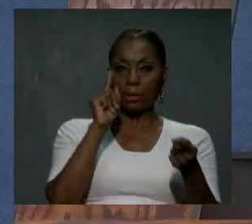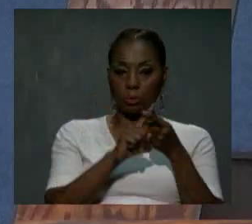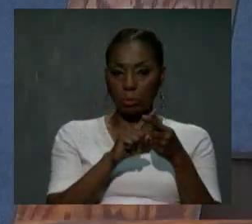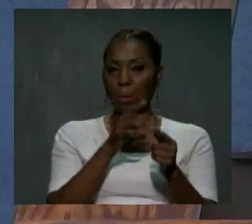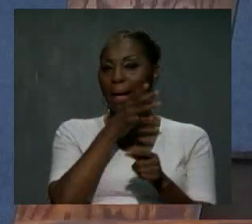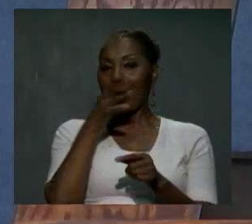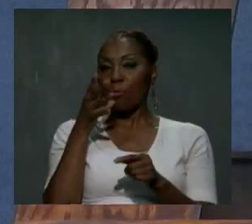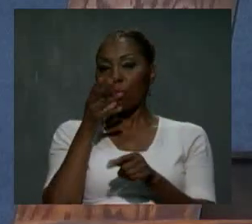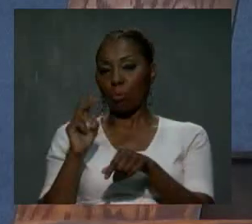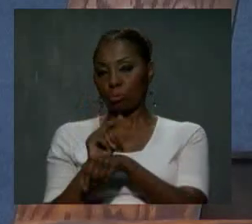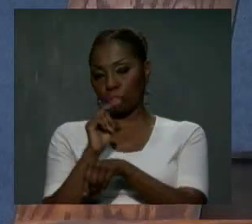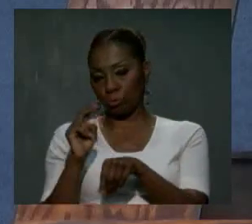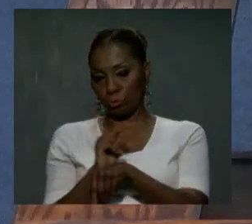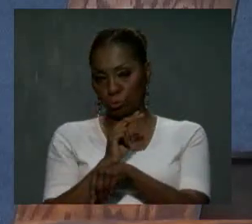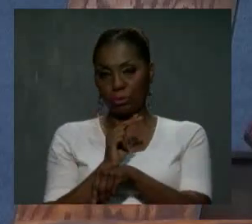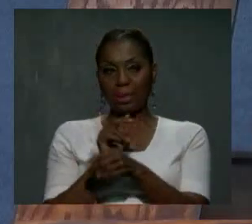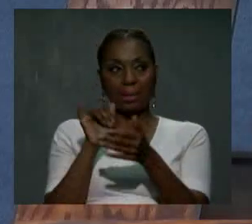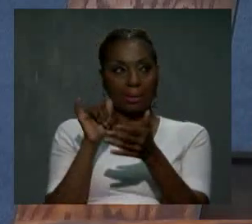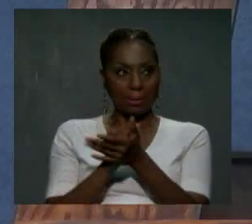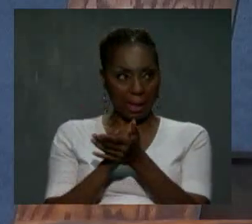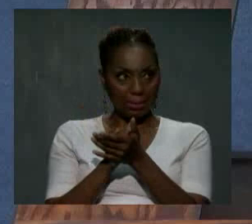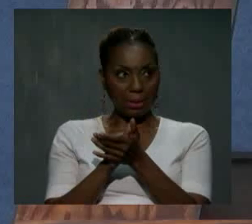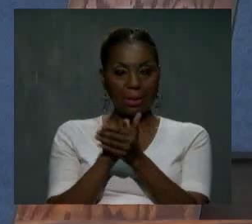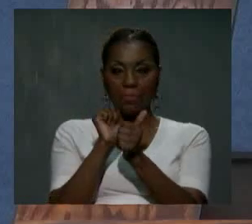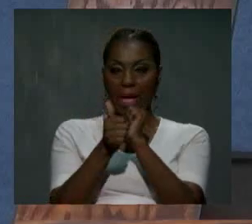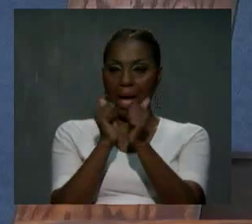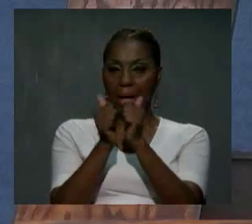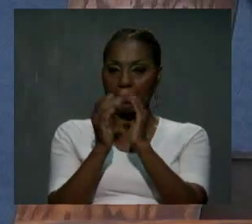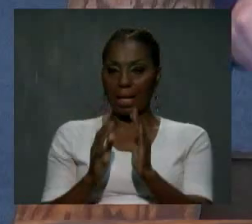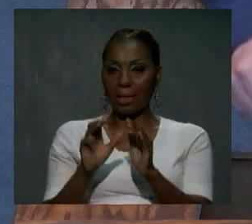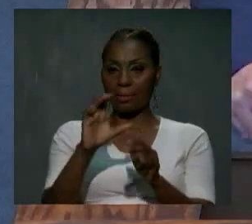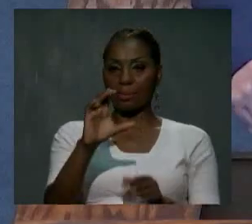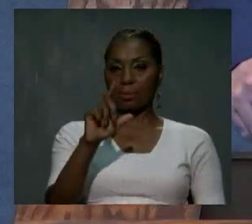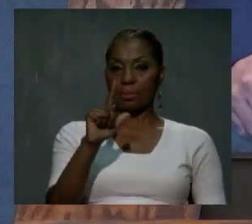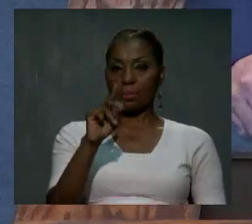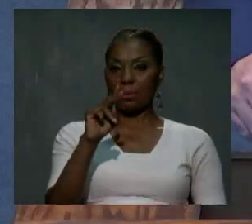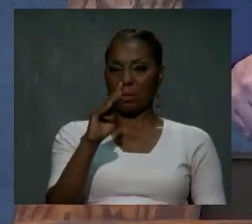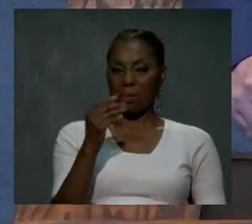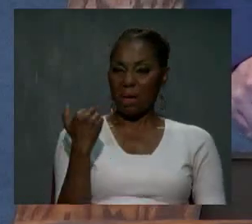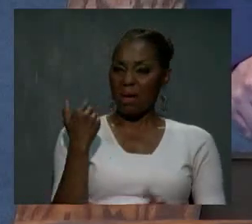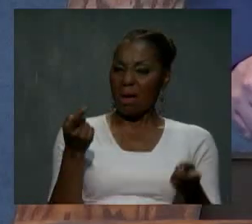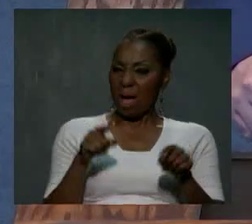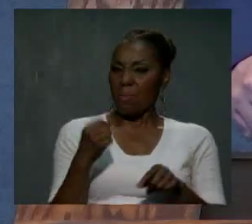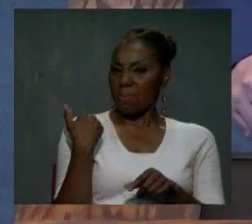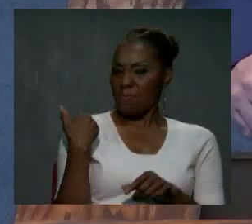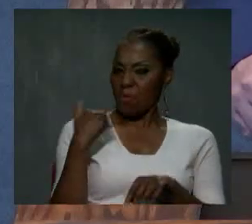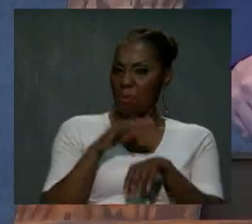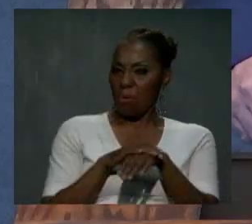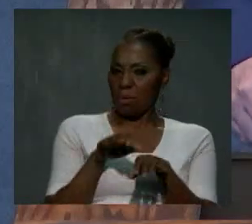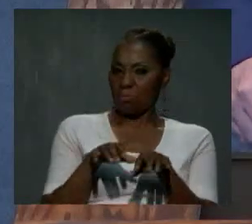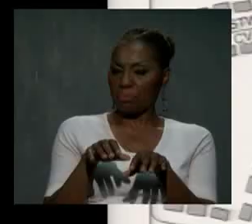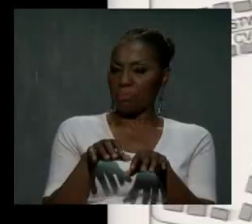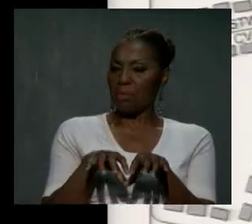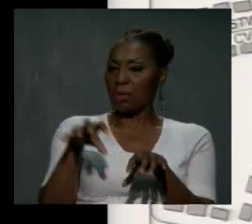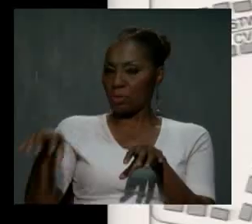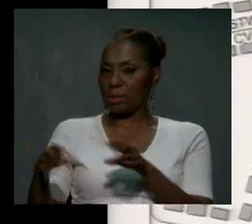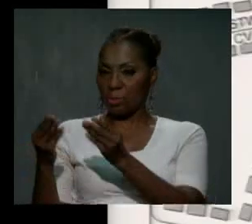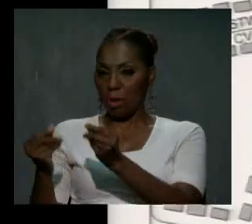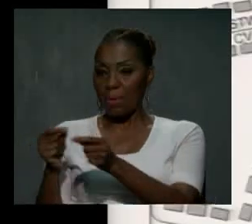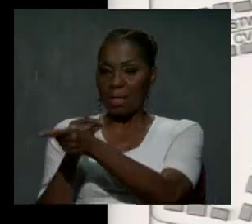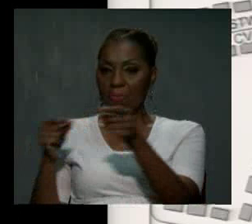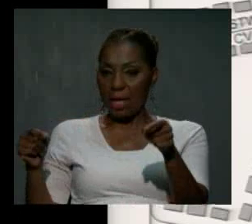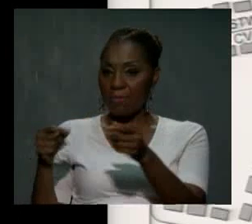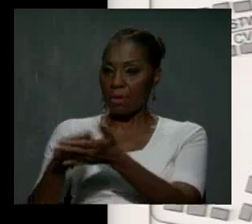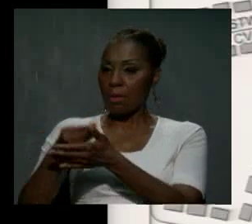use. That is the athletic club, and they've done that in the past on the adjacent property around them. And so they purchased